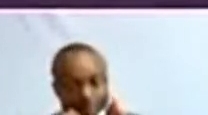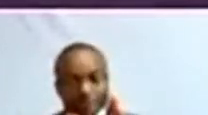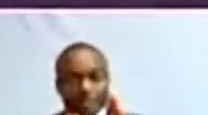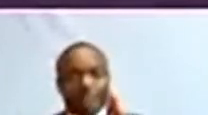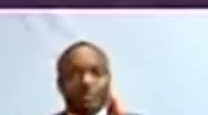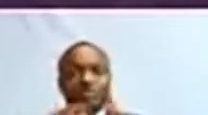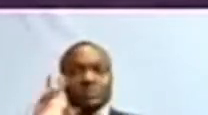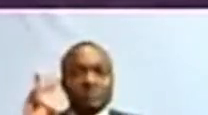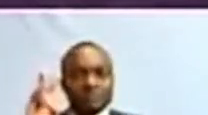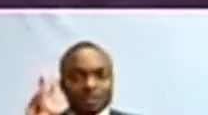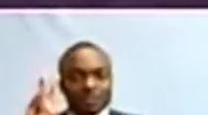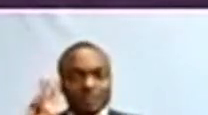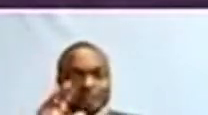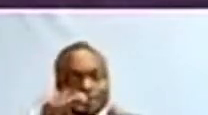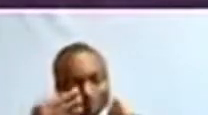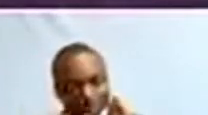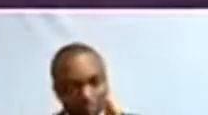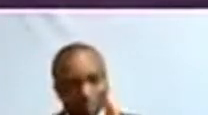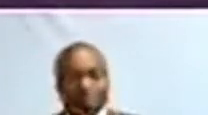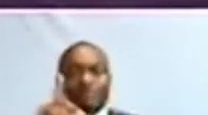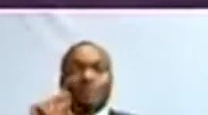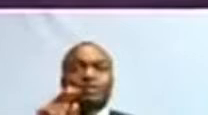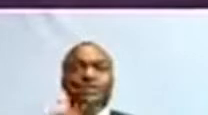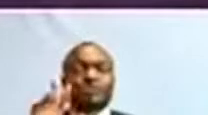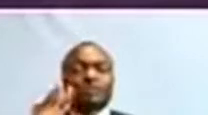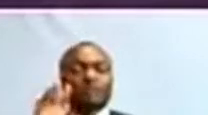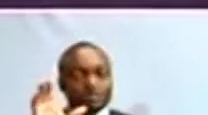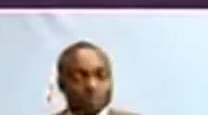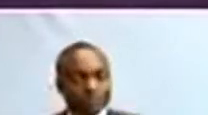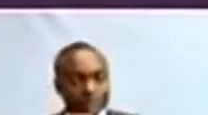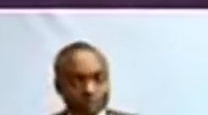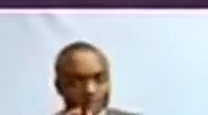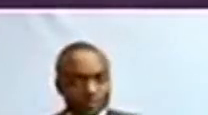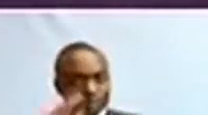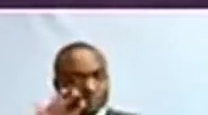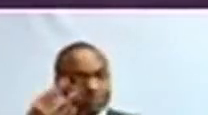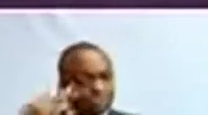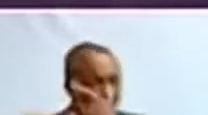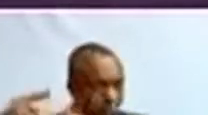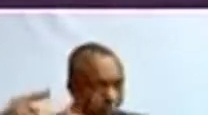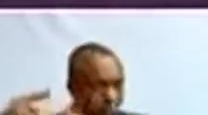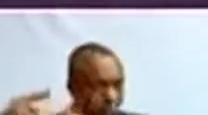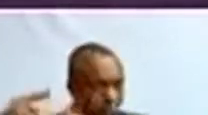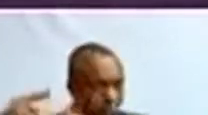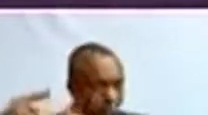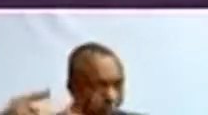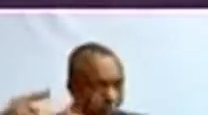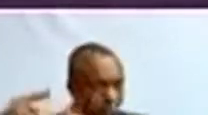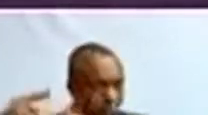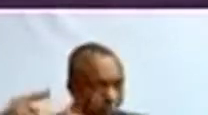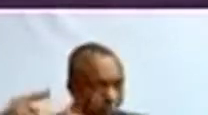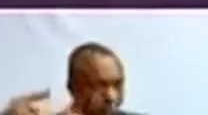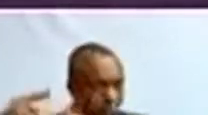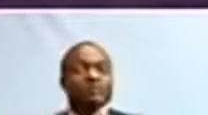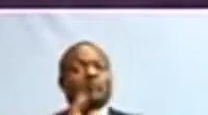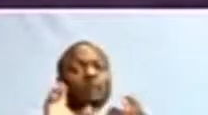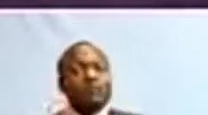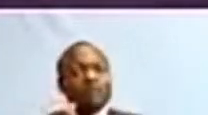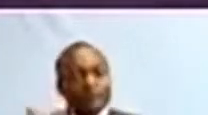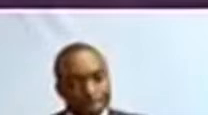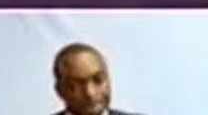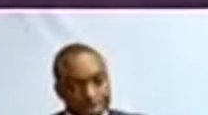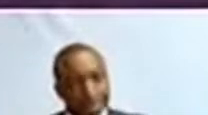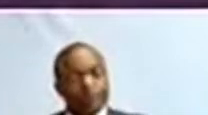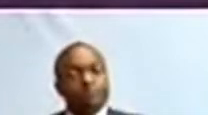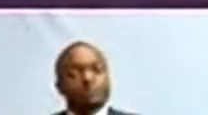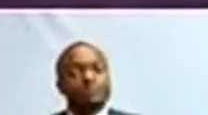2025 in committee room 5. These were considering the review of the railway transport in Zambia, and a committee on youth,